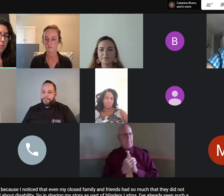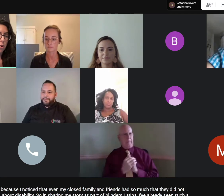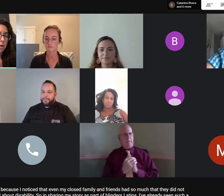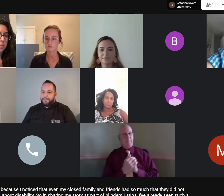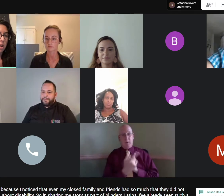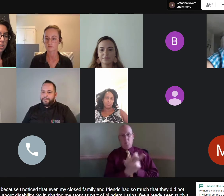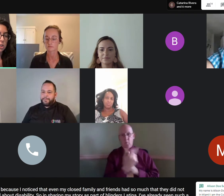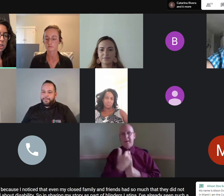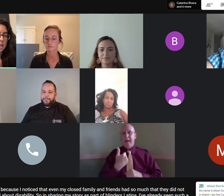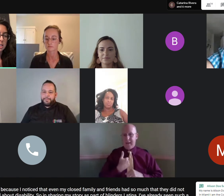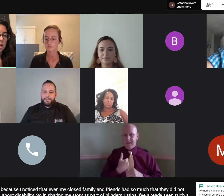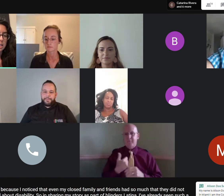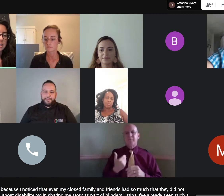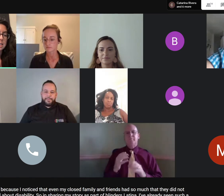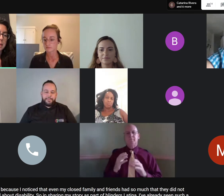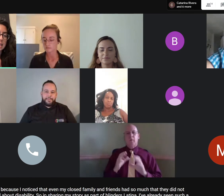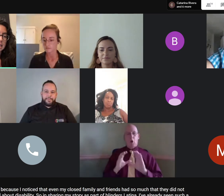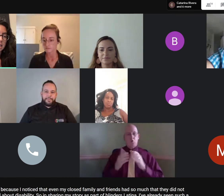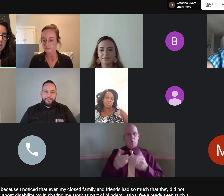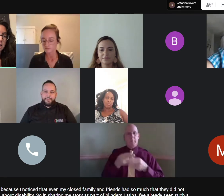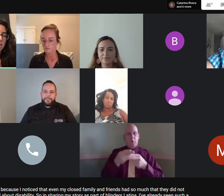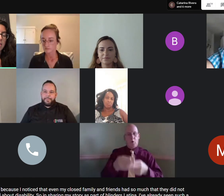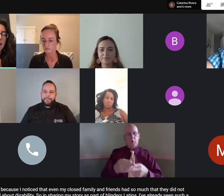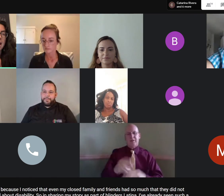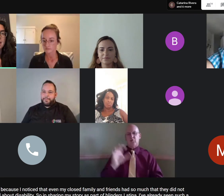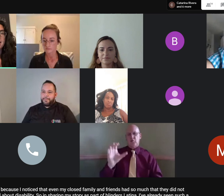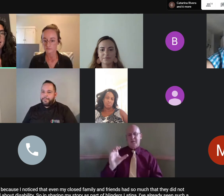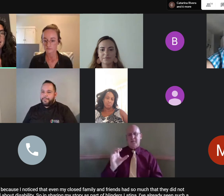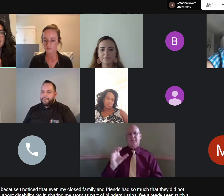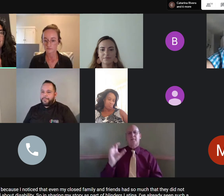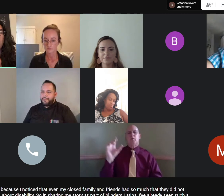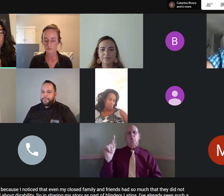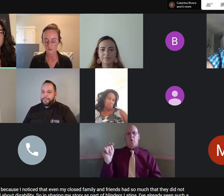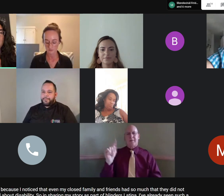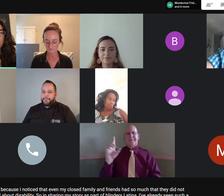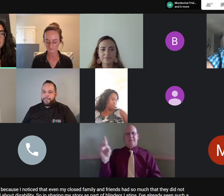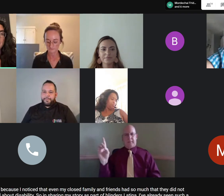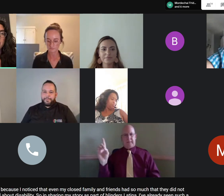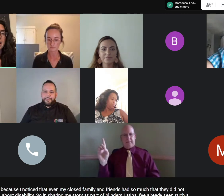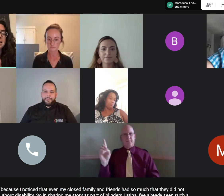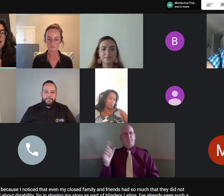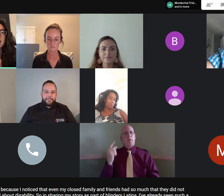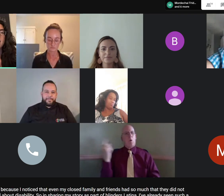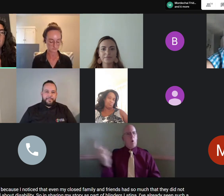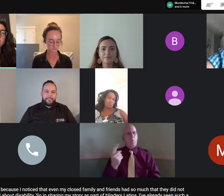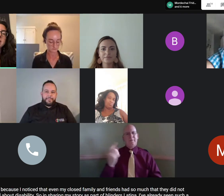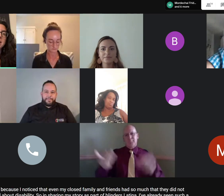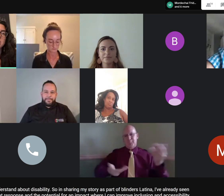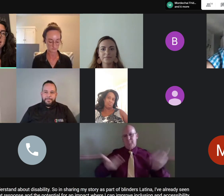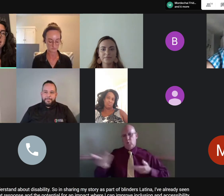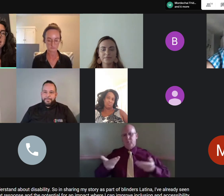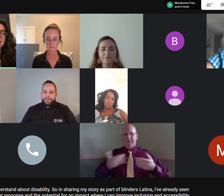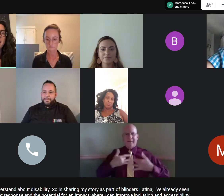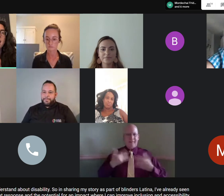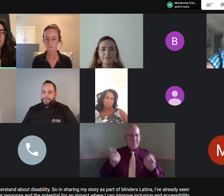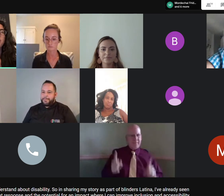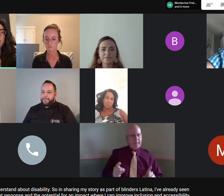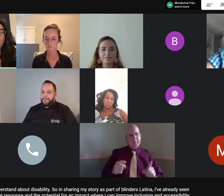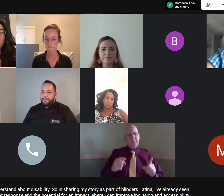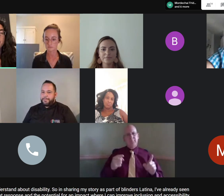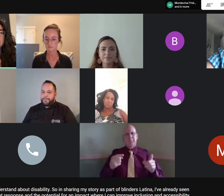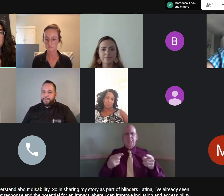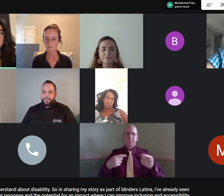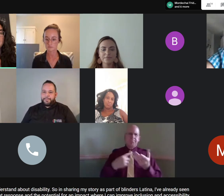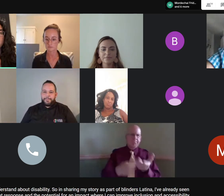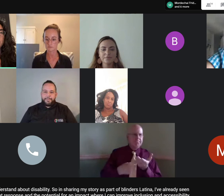a platform called Chicas Talk Disability that is always hosting events and conversations